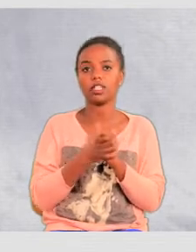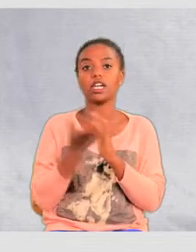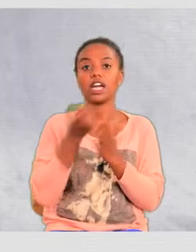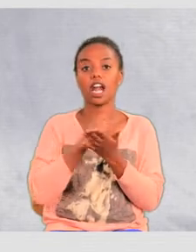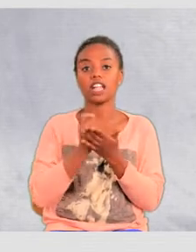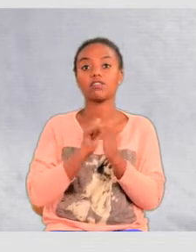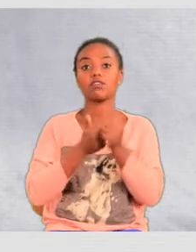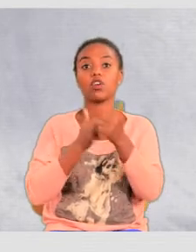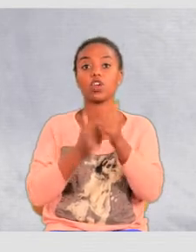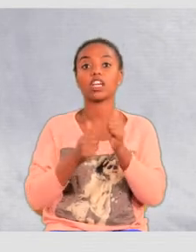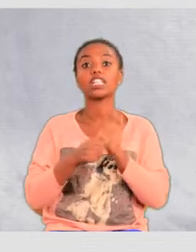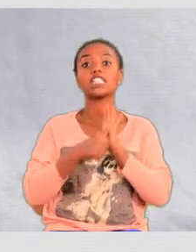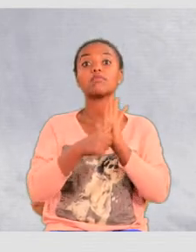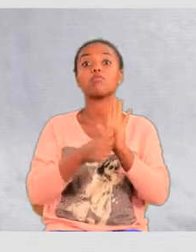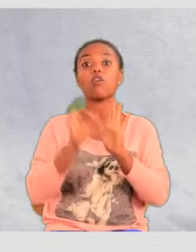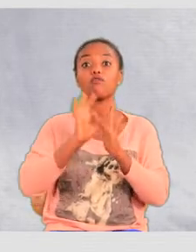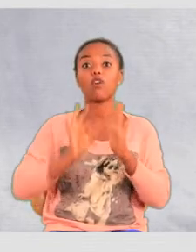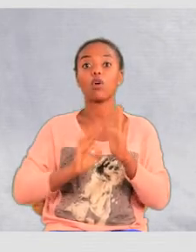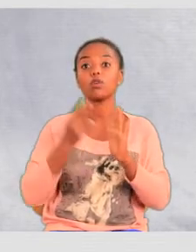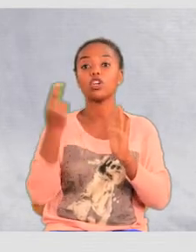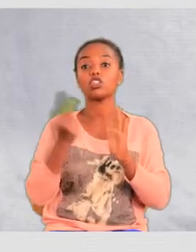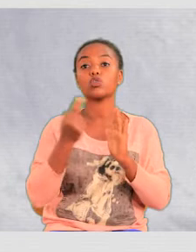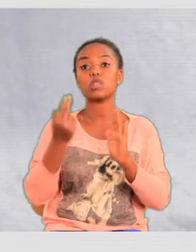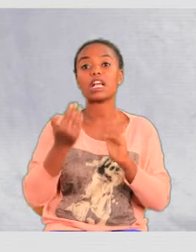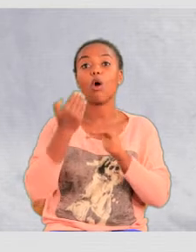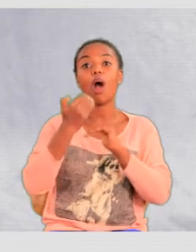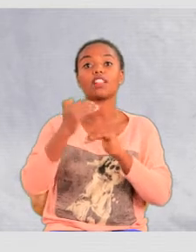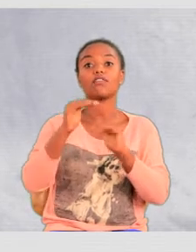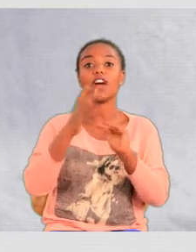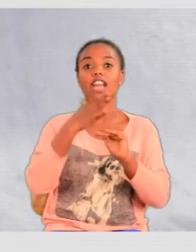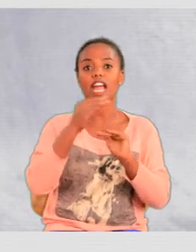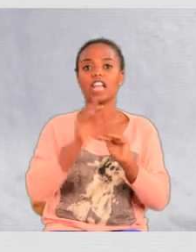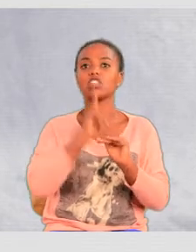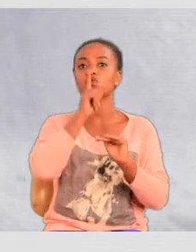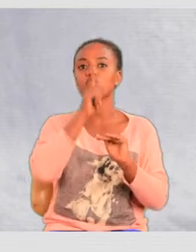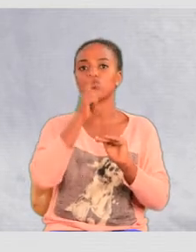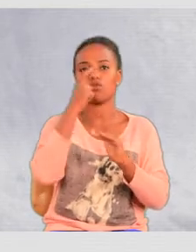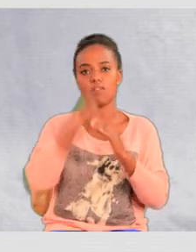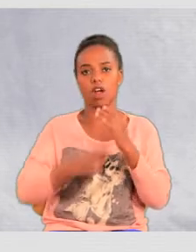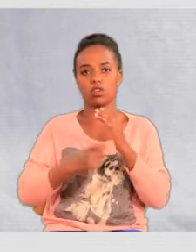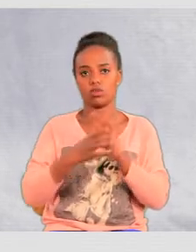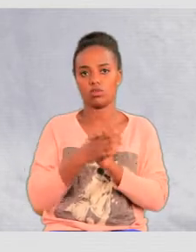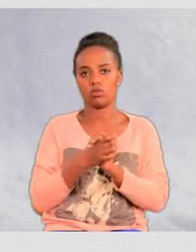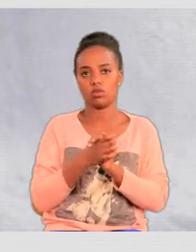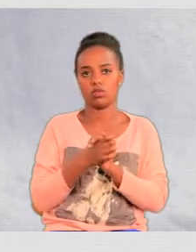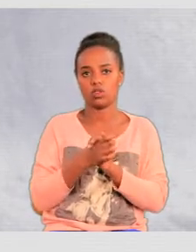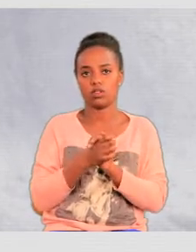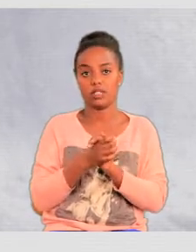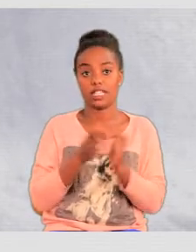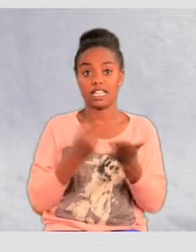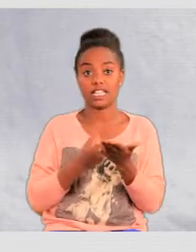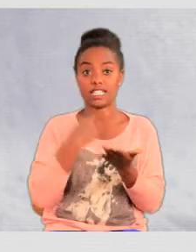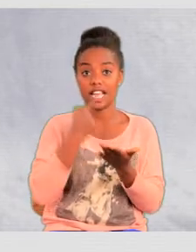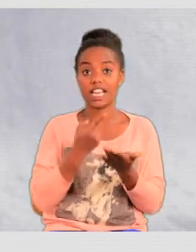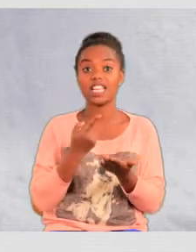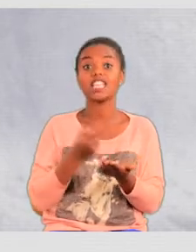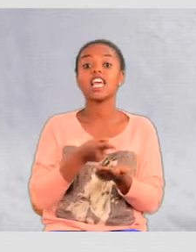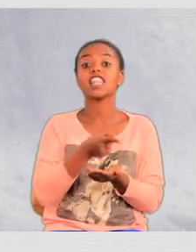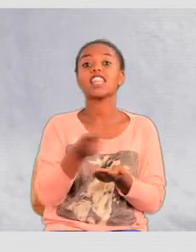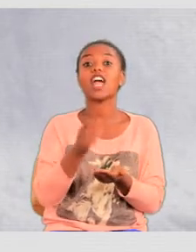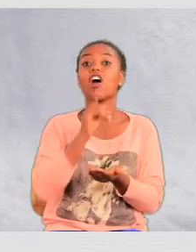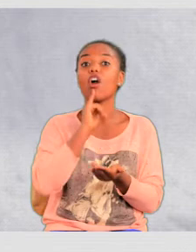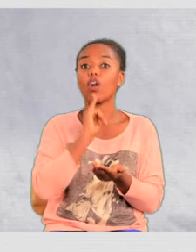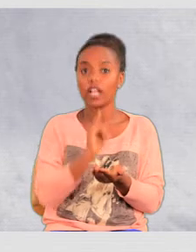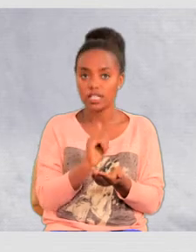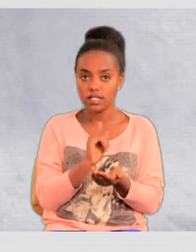Write the following in symbolic form using quantifier and its truth value. Here you say, there